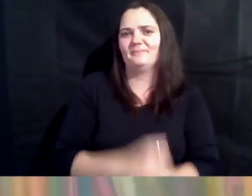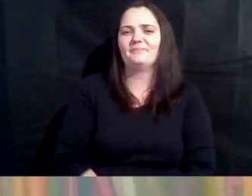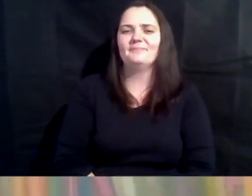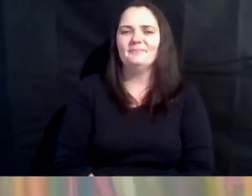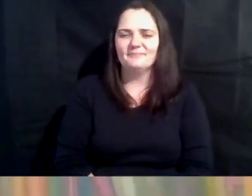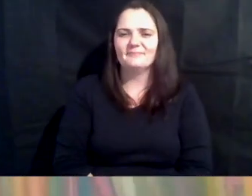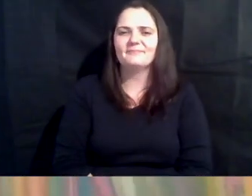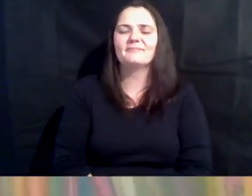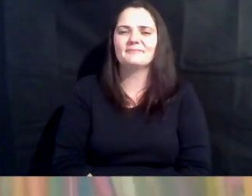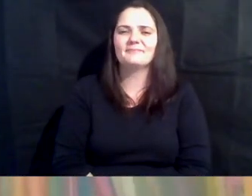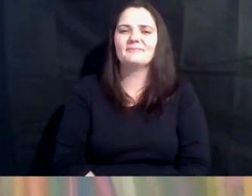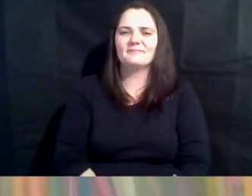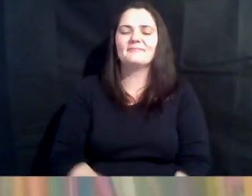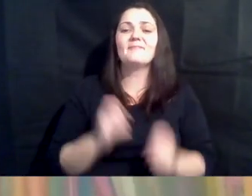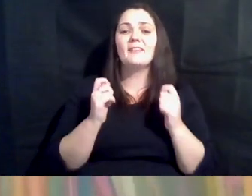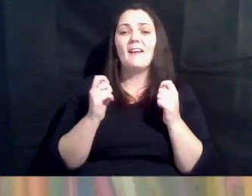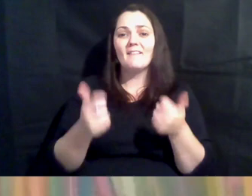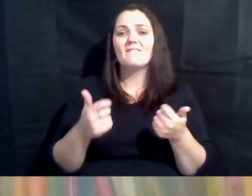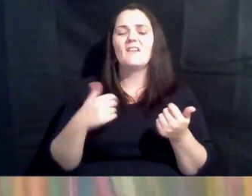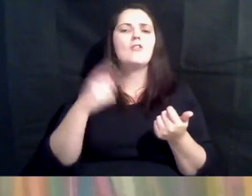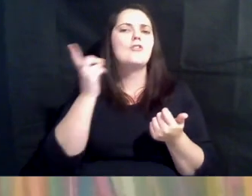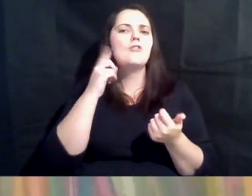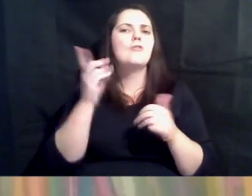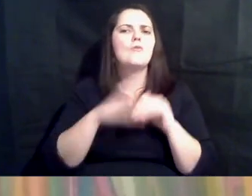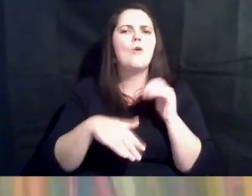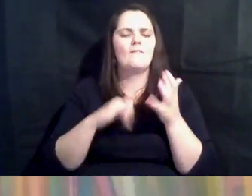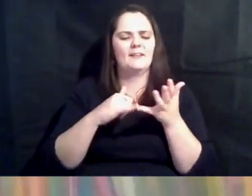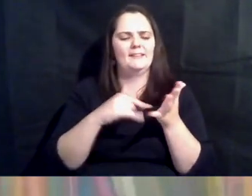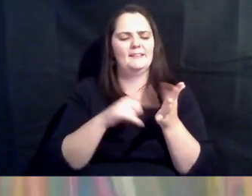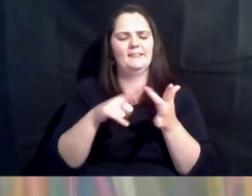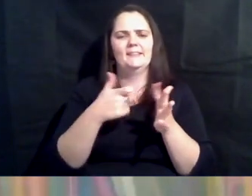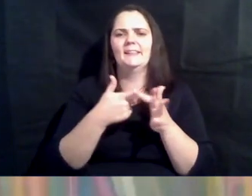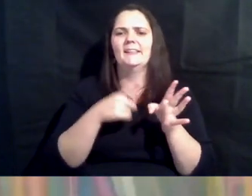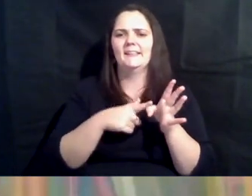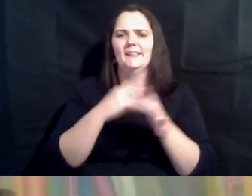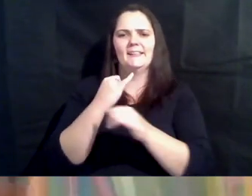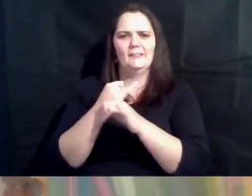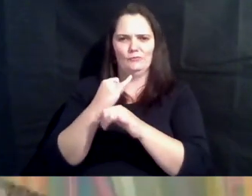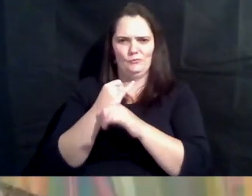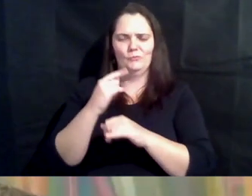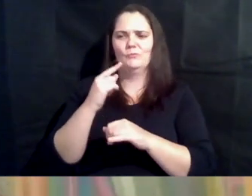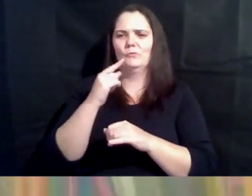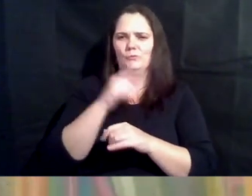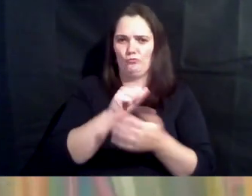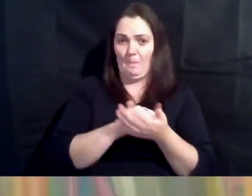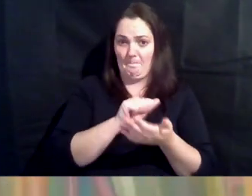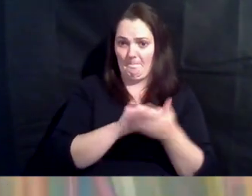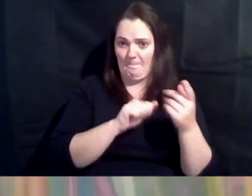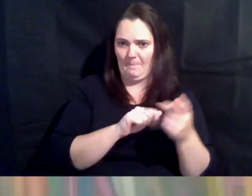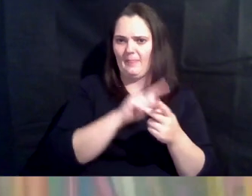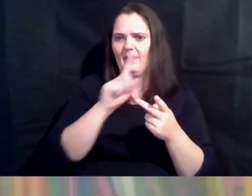I kind of discovered the Sticky Institute, some of you might have heard of Tavi Gevinson, who to me is an